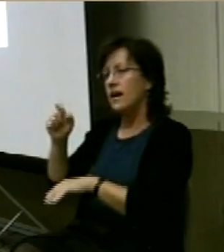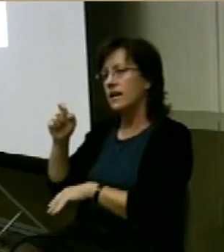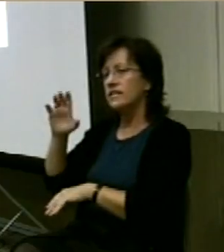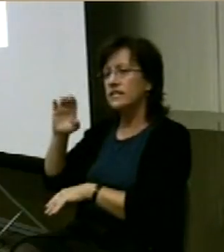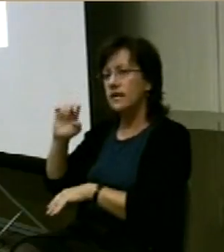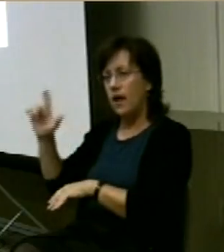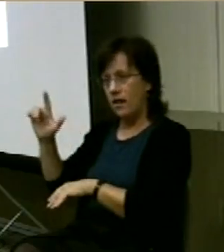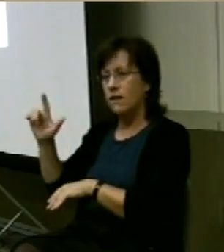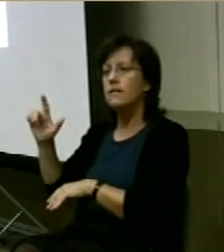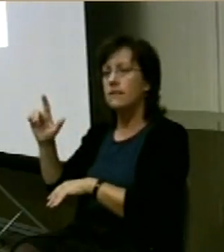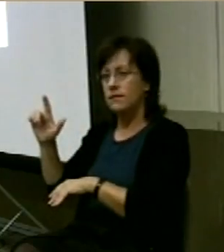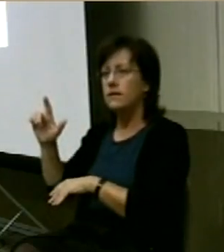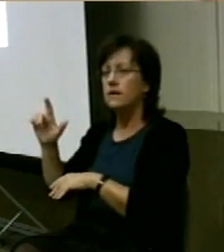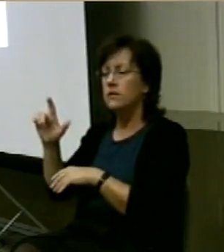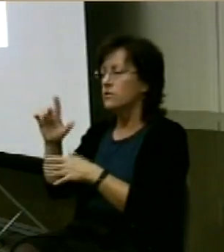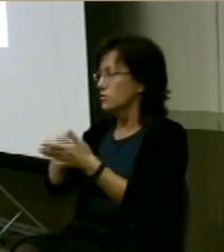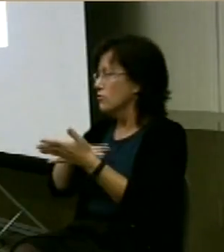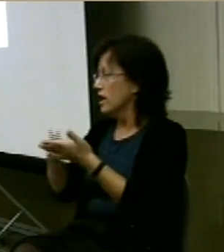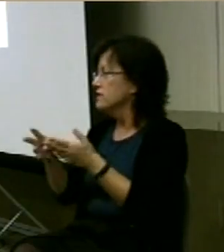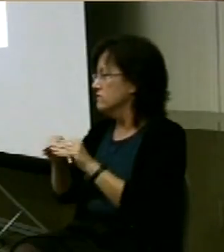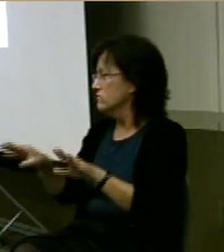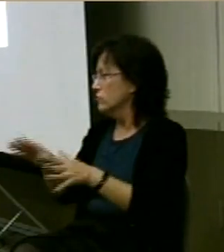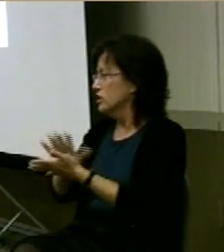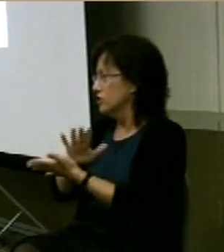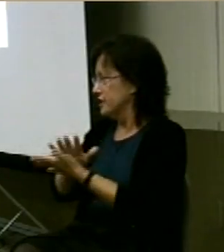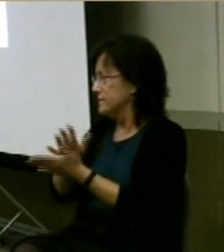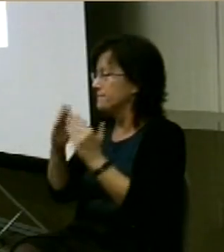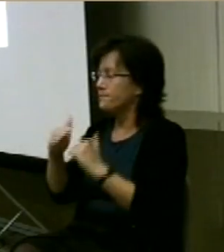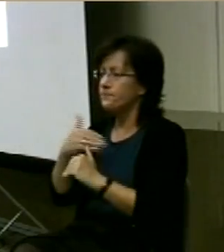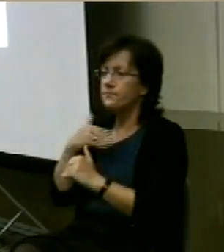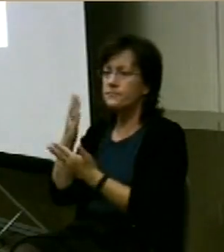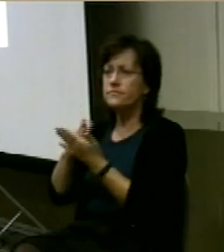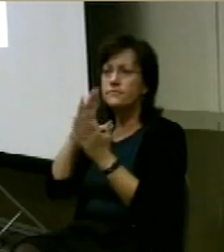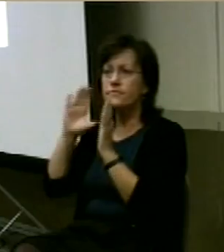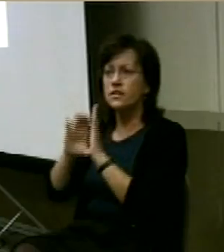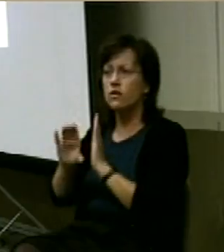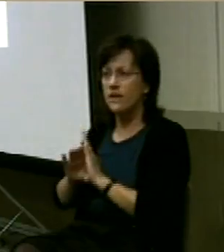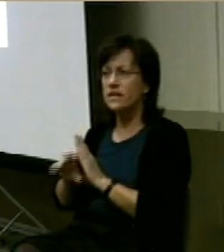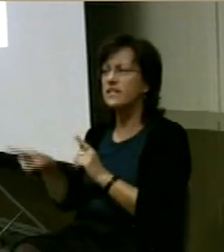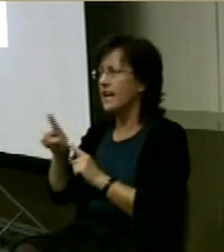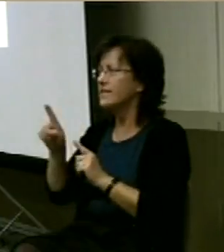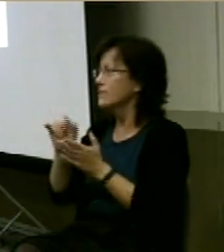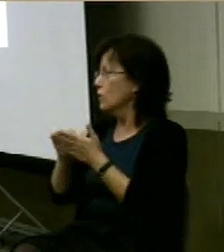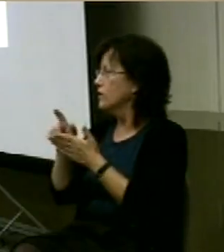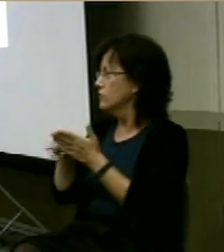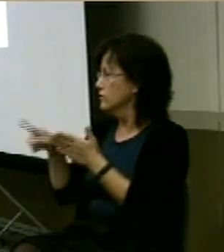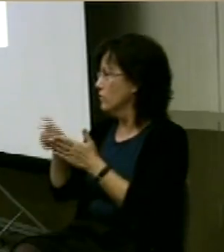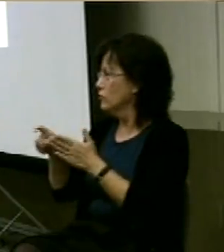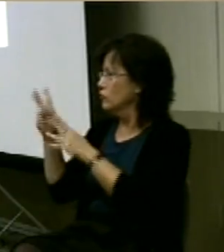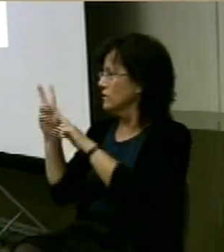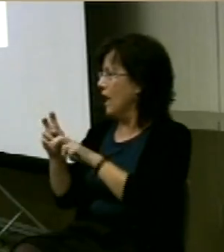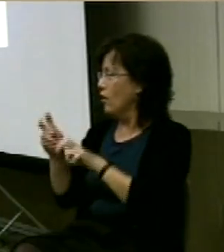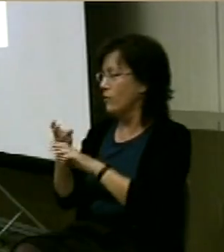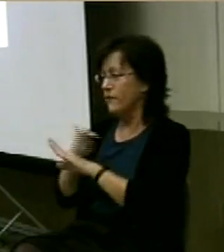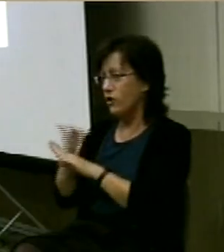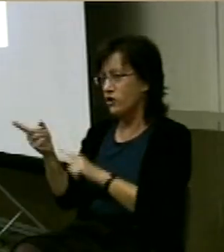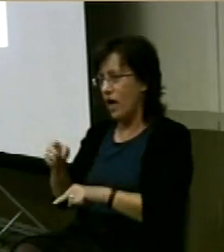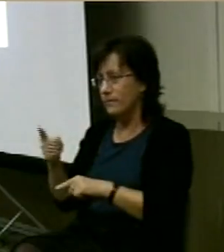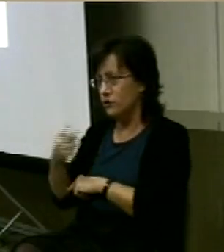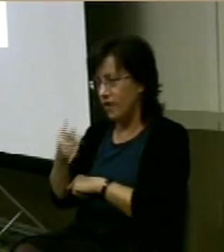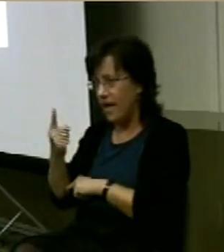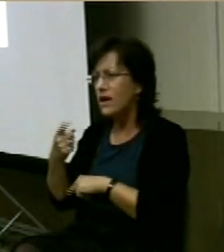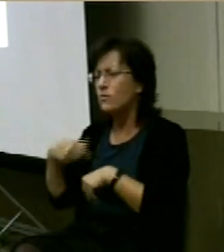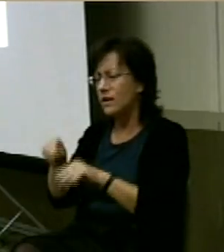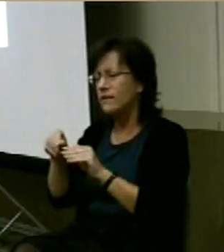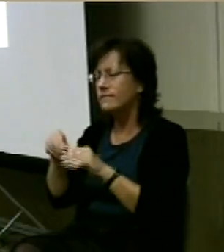behavior graphing templates on our website that is the template that you all downloaded before you came here today. So we're going to give you an opportunity